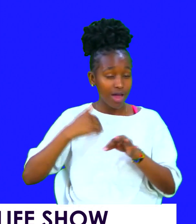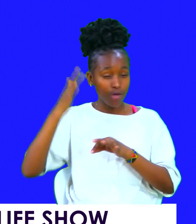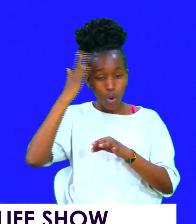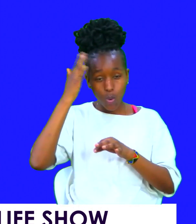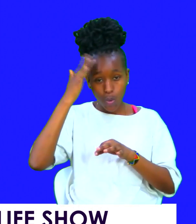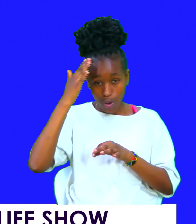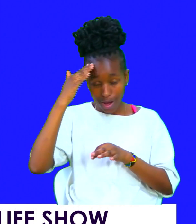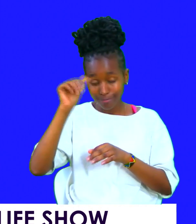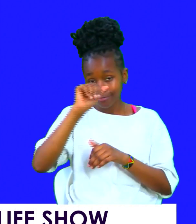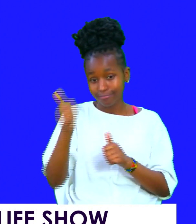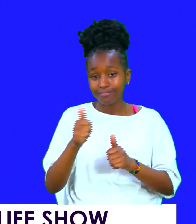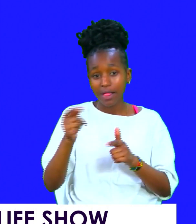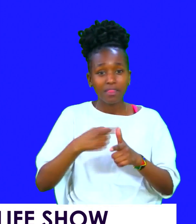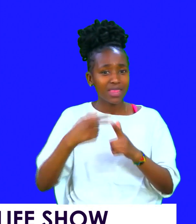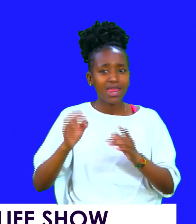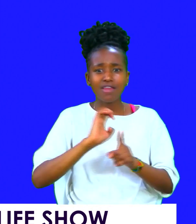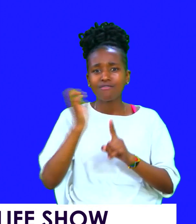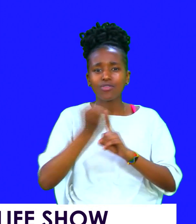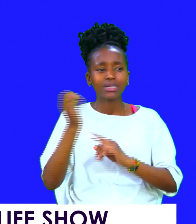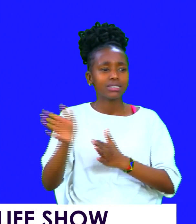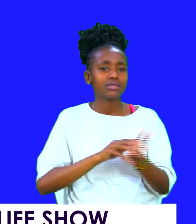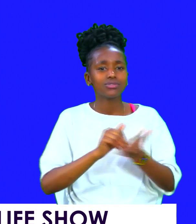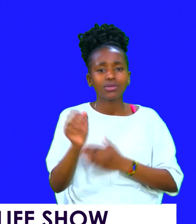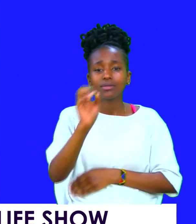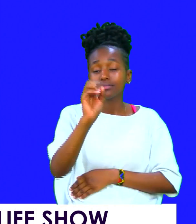Our environment will not be destroyed.